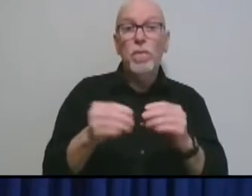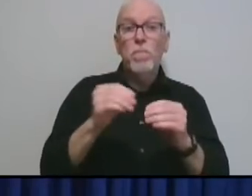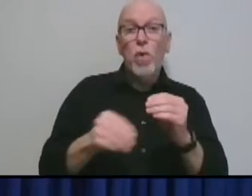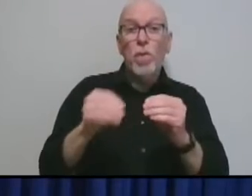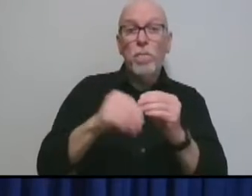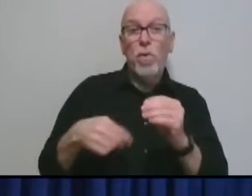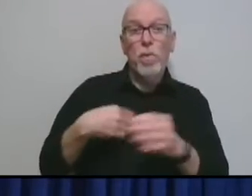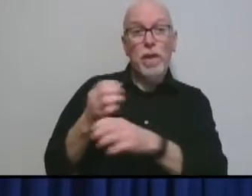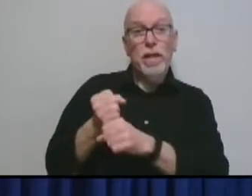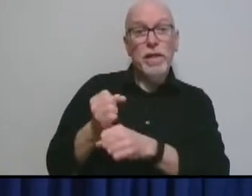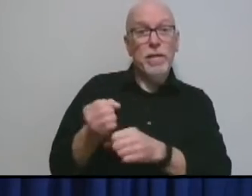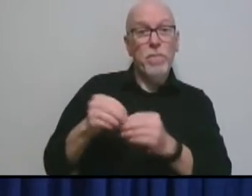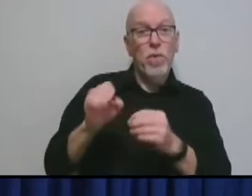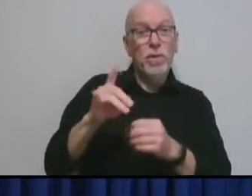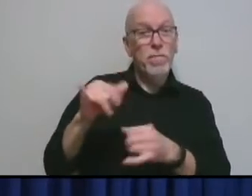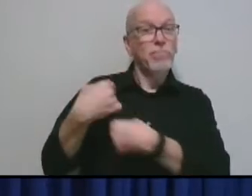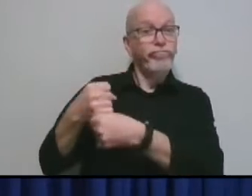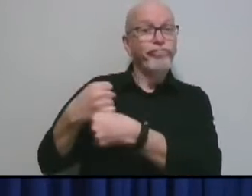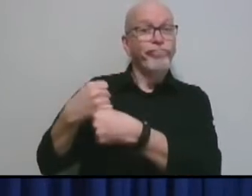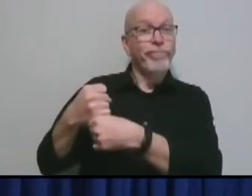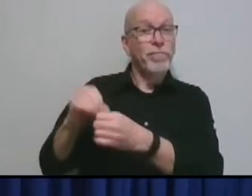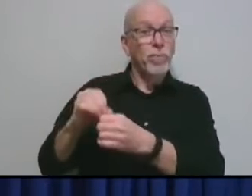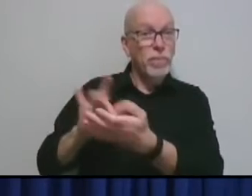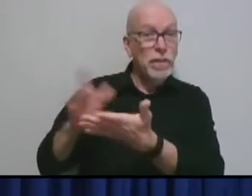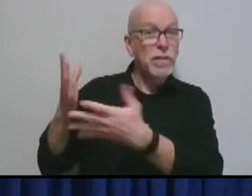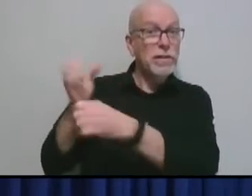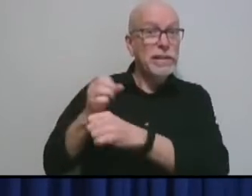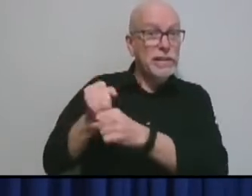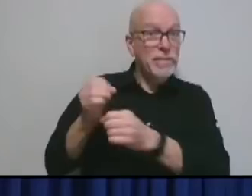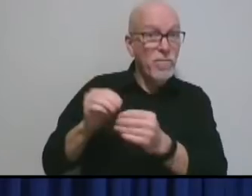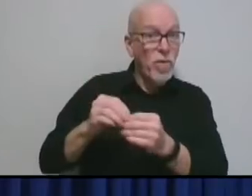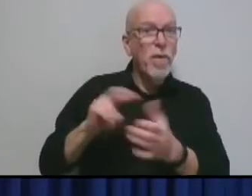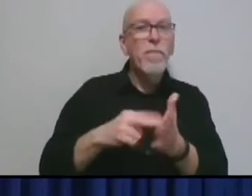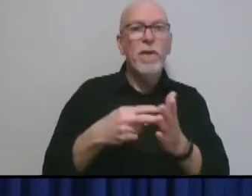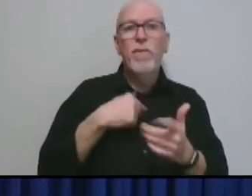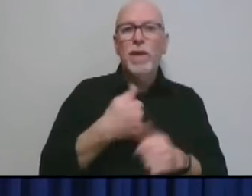supply comes in, we'll be able to get to more and more people.